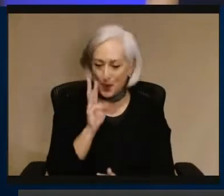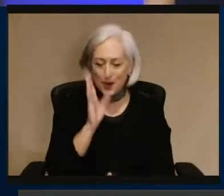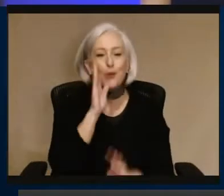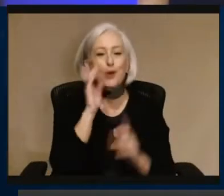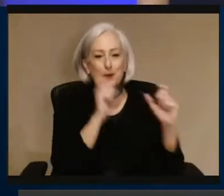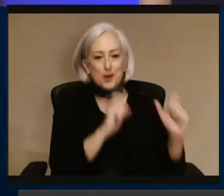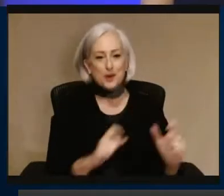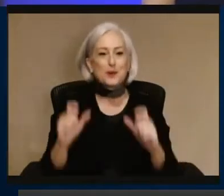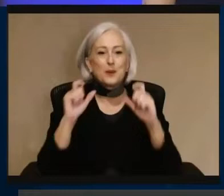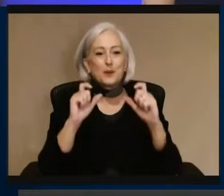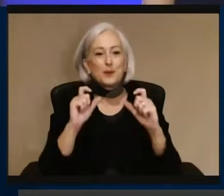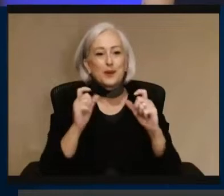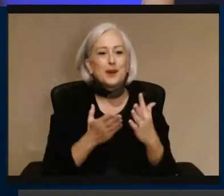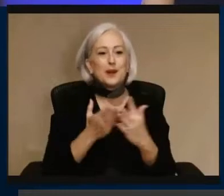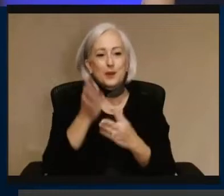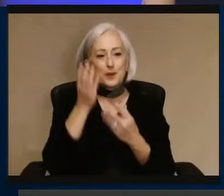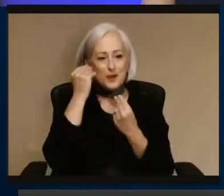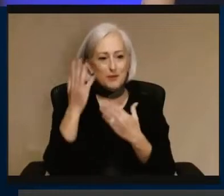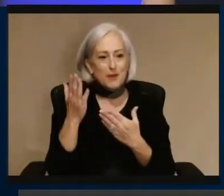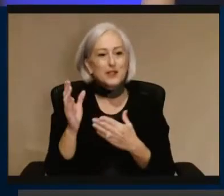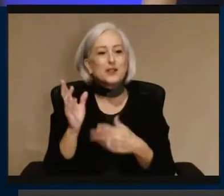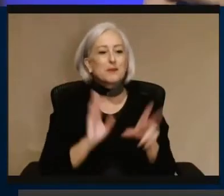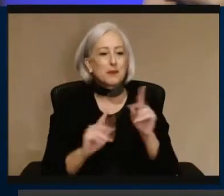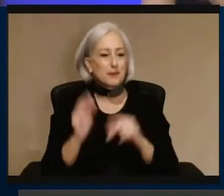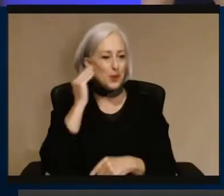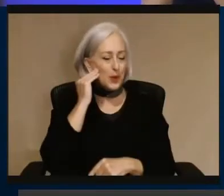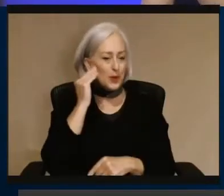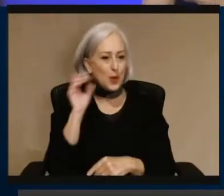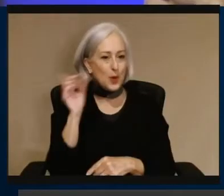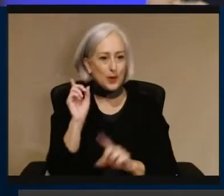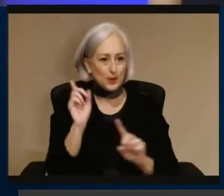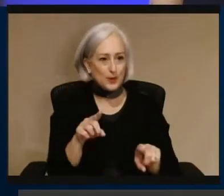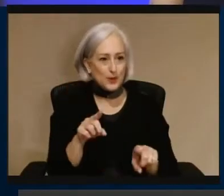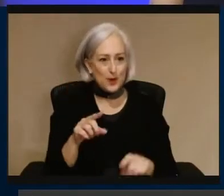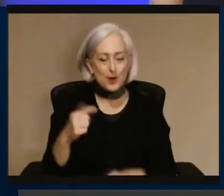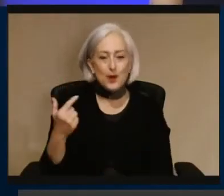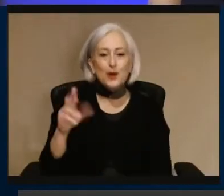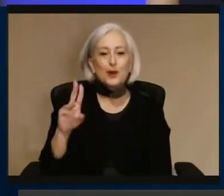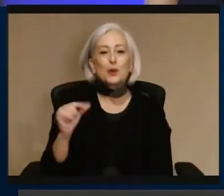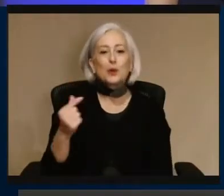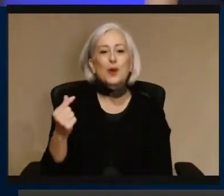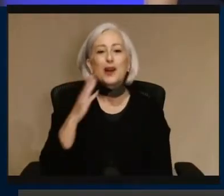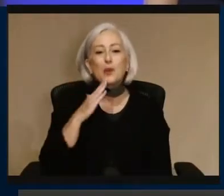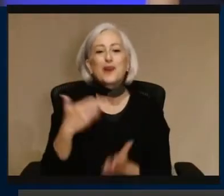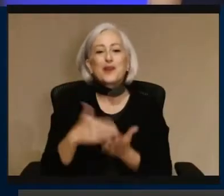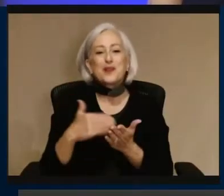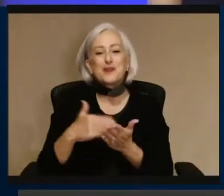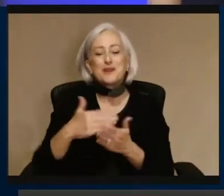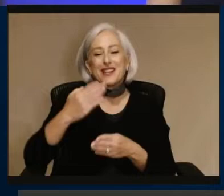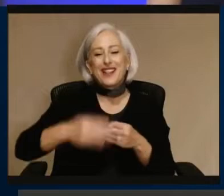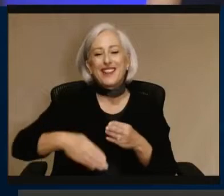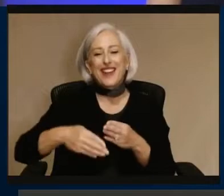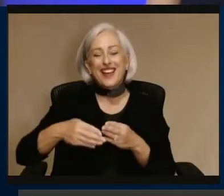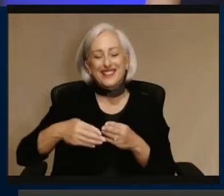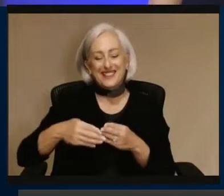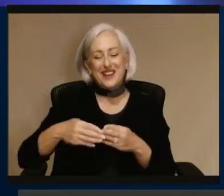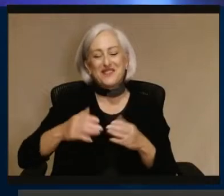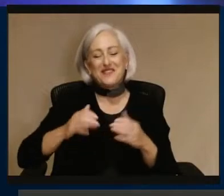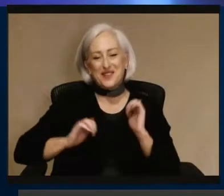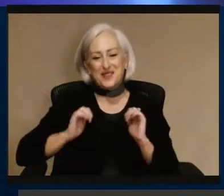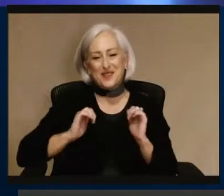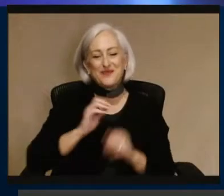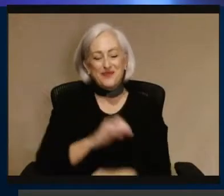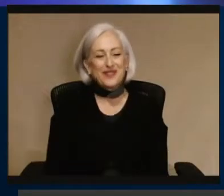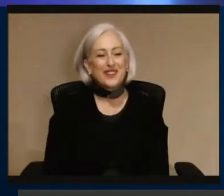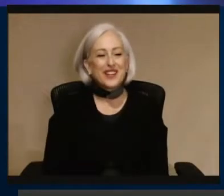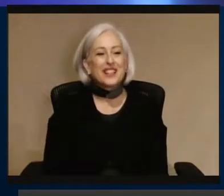feed so that people can know where to go. Wonderful. And we'll repeat it. I'll make Greg repeat it here at the end of the show for us. I